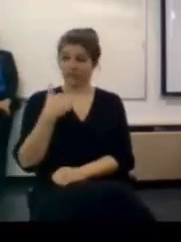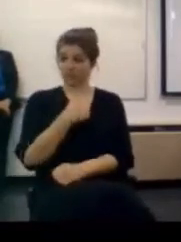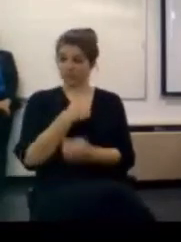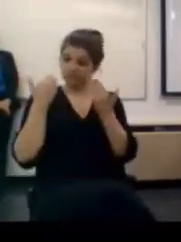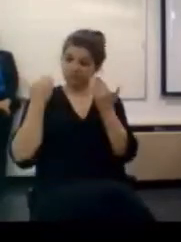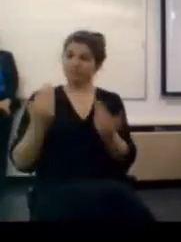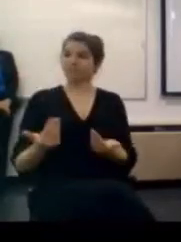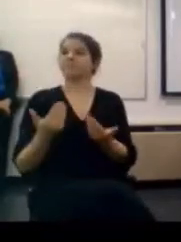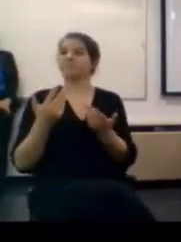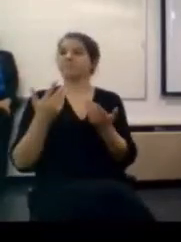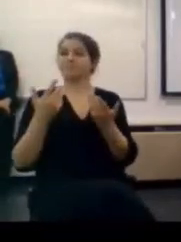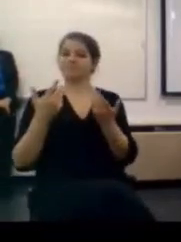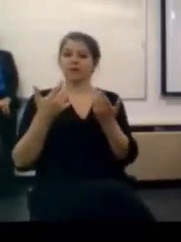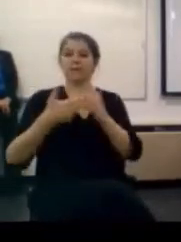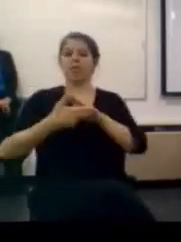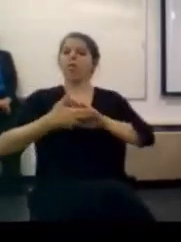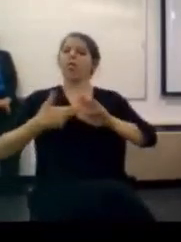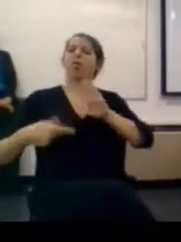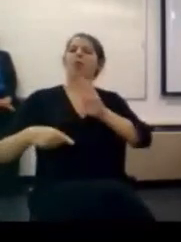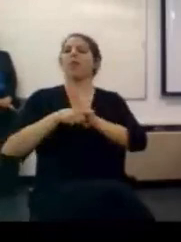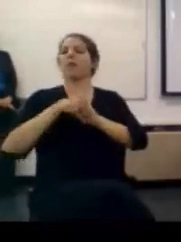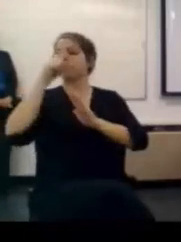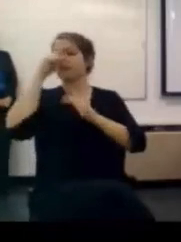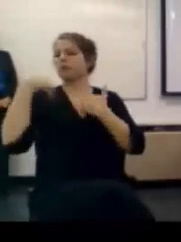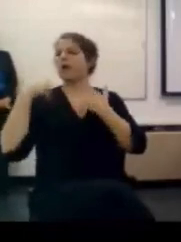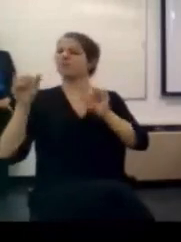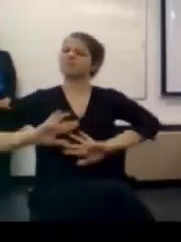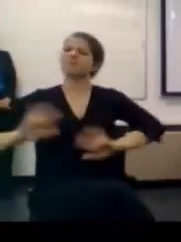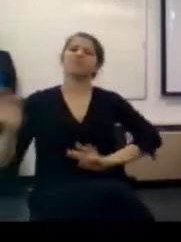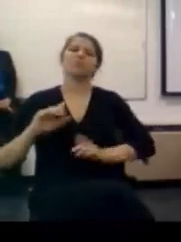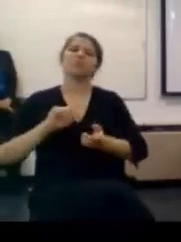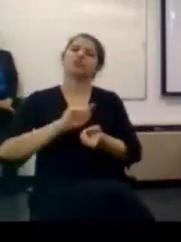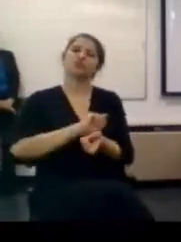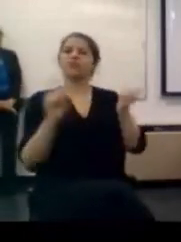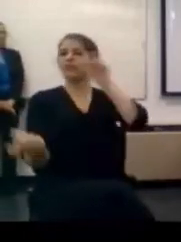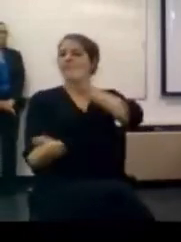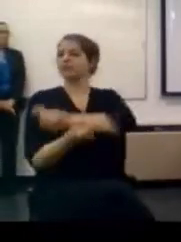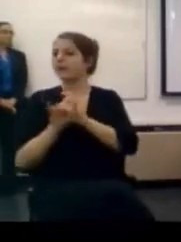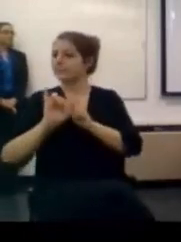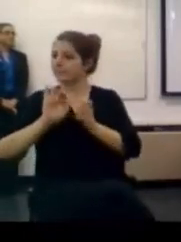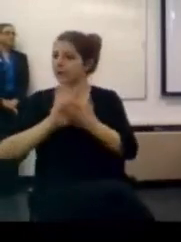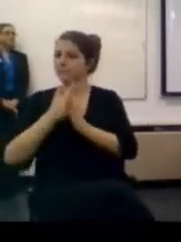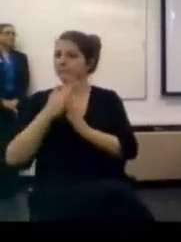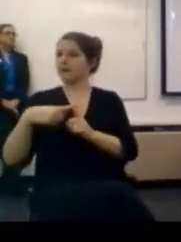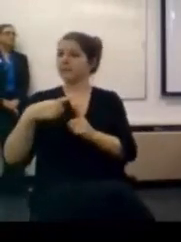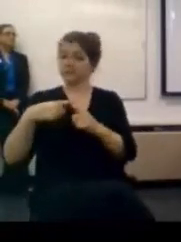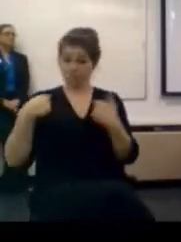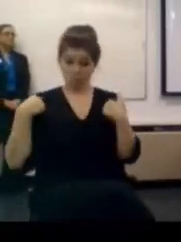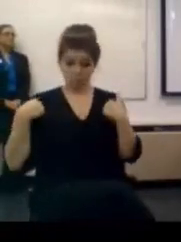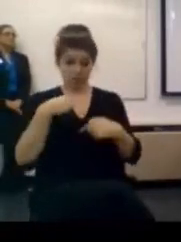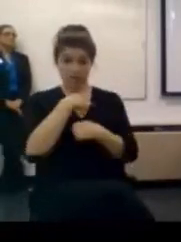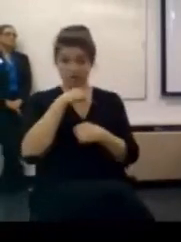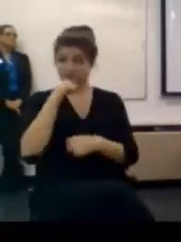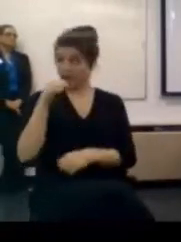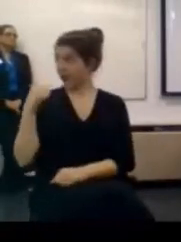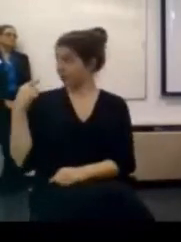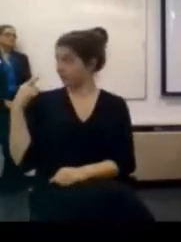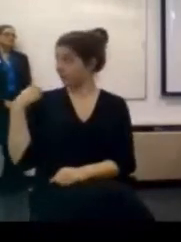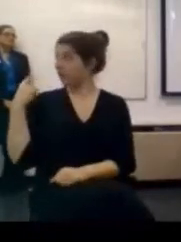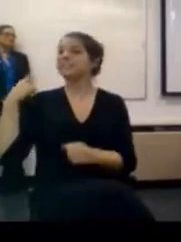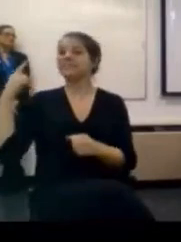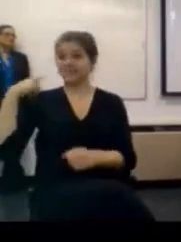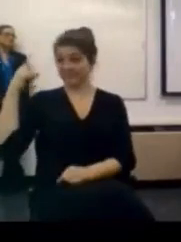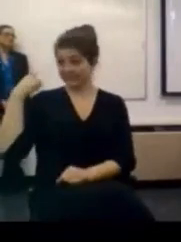daughters, as we bust the stigma on mental health in our community. We are